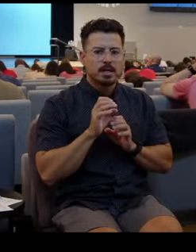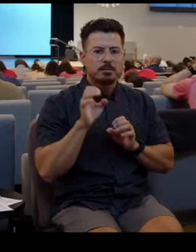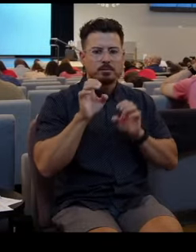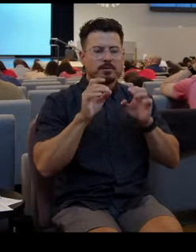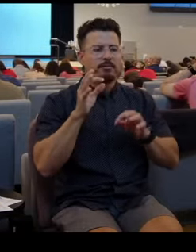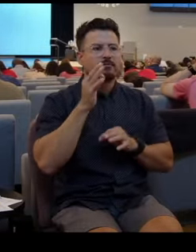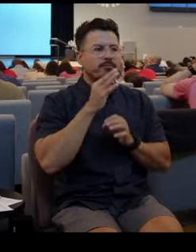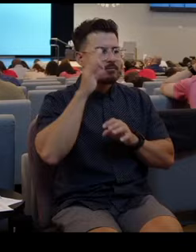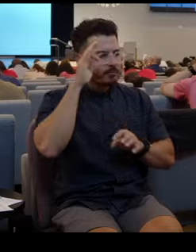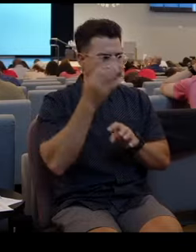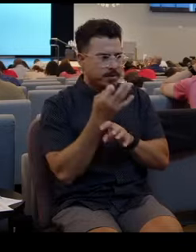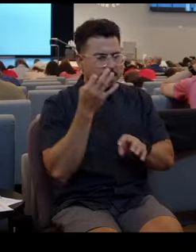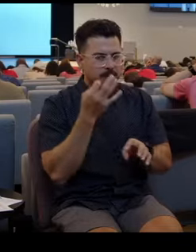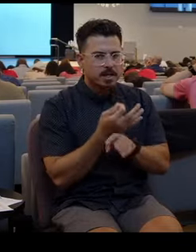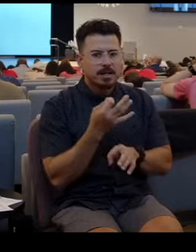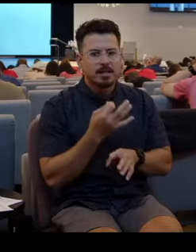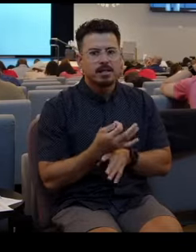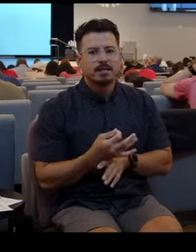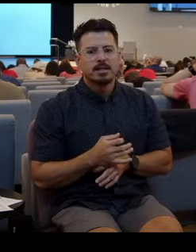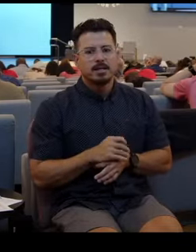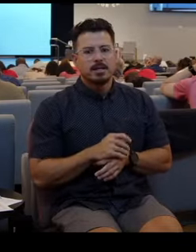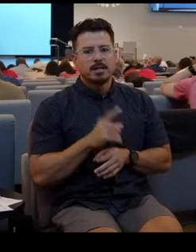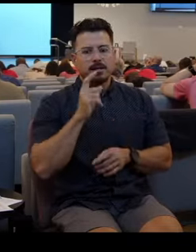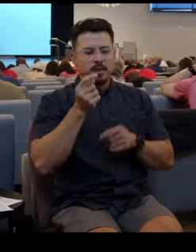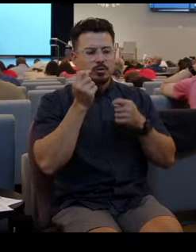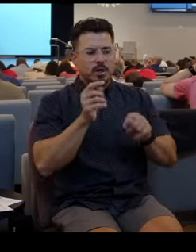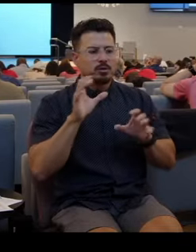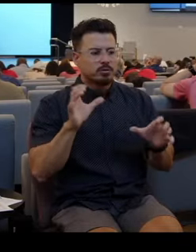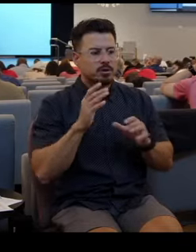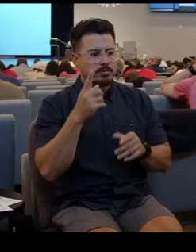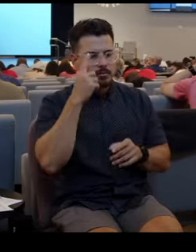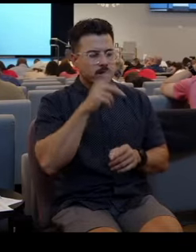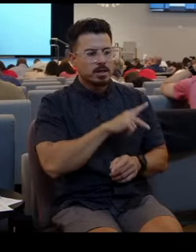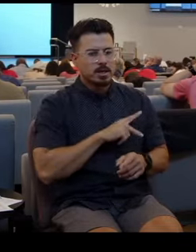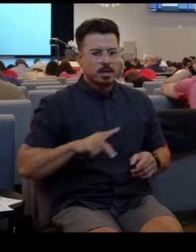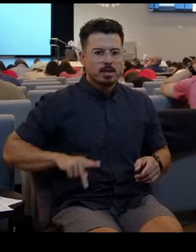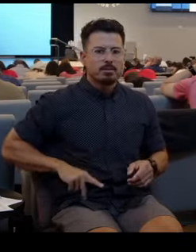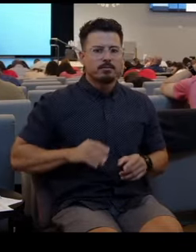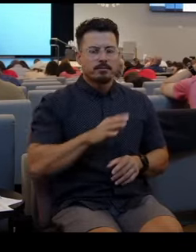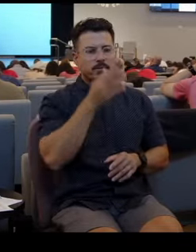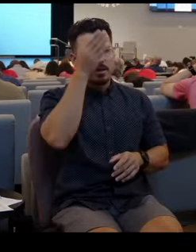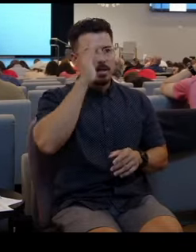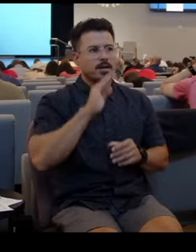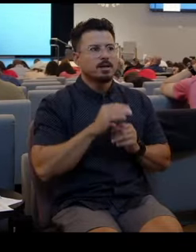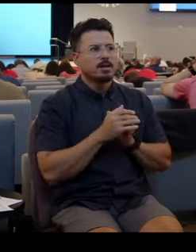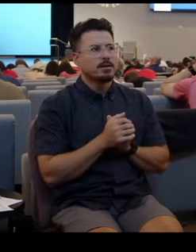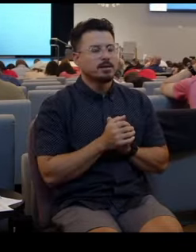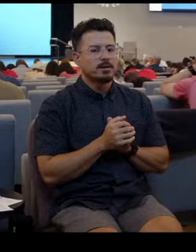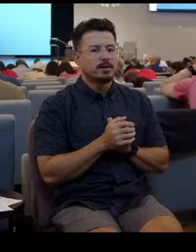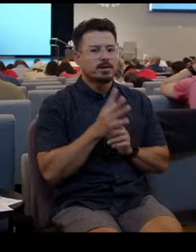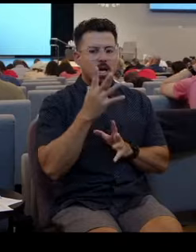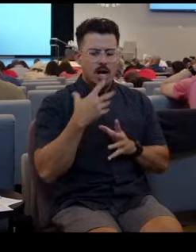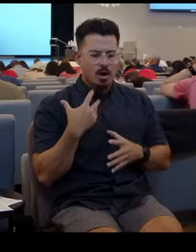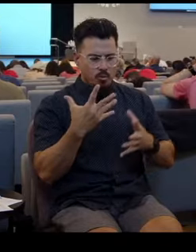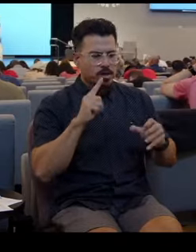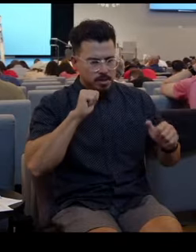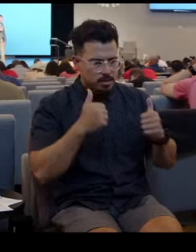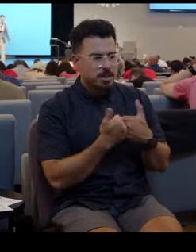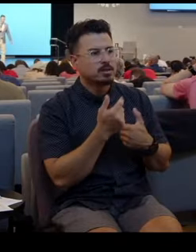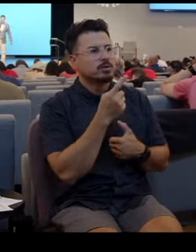and, you know, trying to do something in the kingdom of God. I want to challenge you.